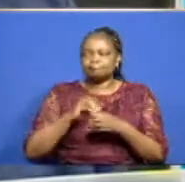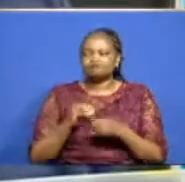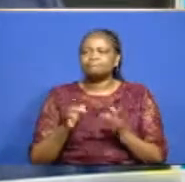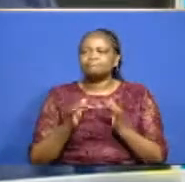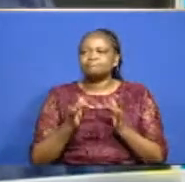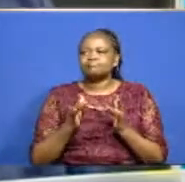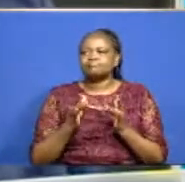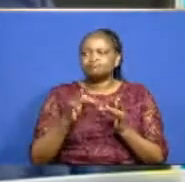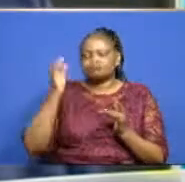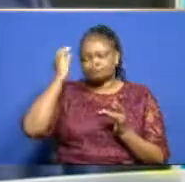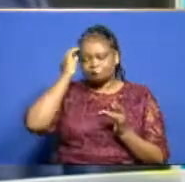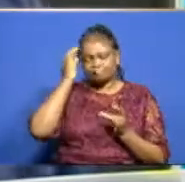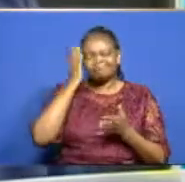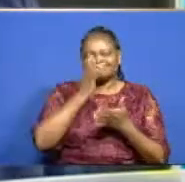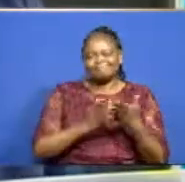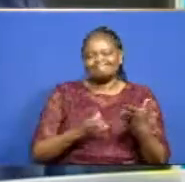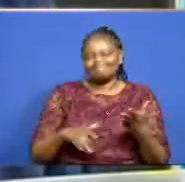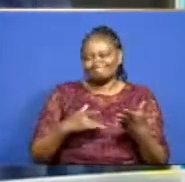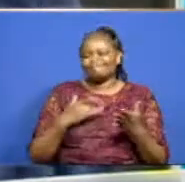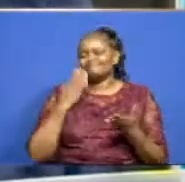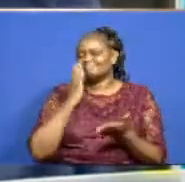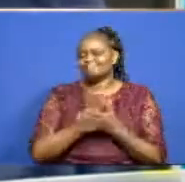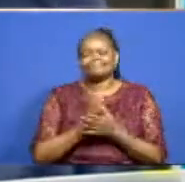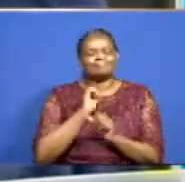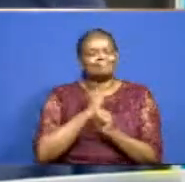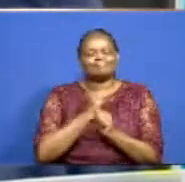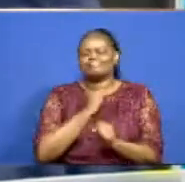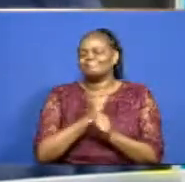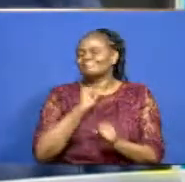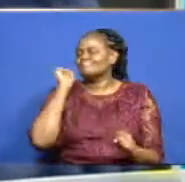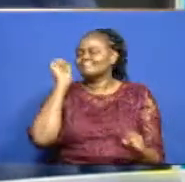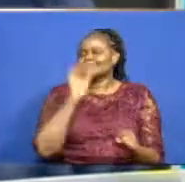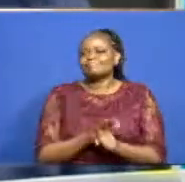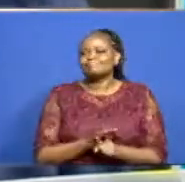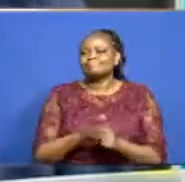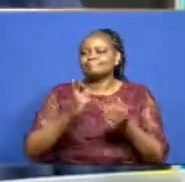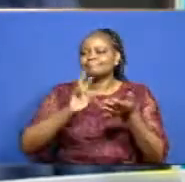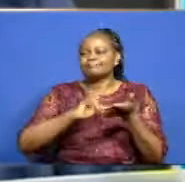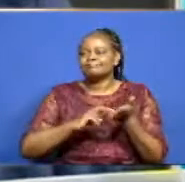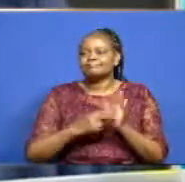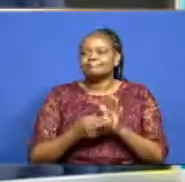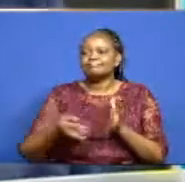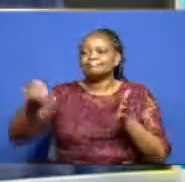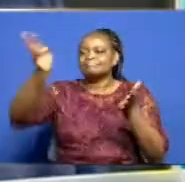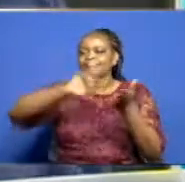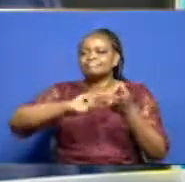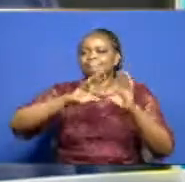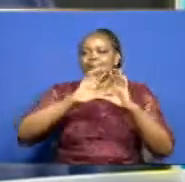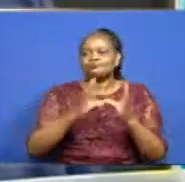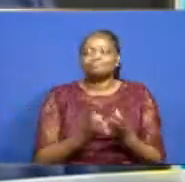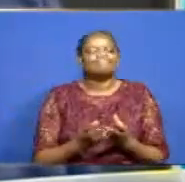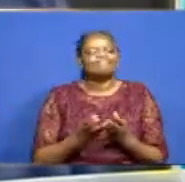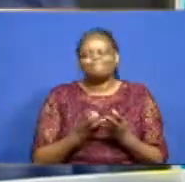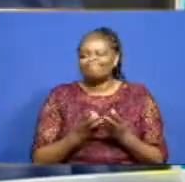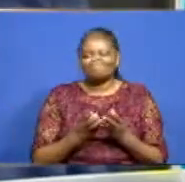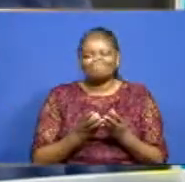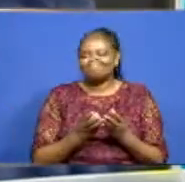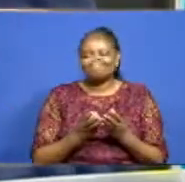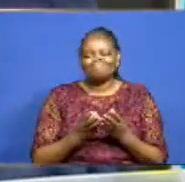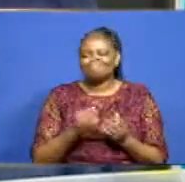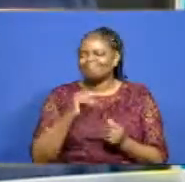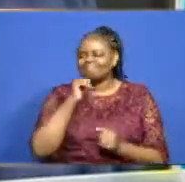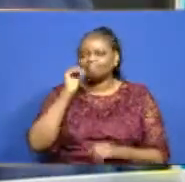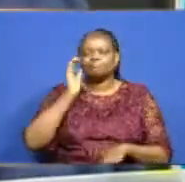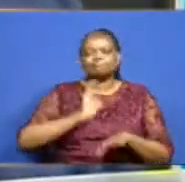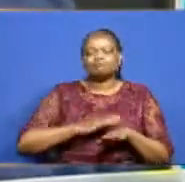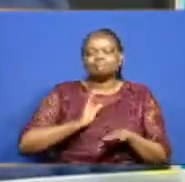for some feel they have done the much that they can. So the issue of repeating classes is still drawing a lot of divided opinion, and